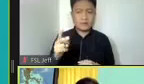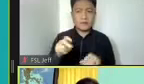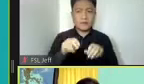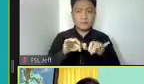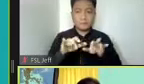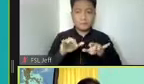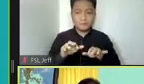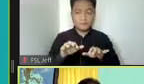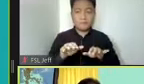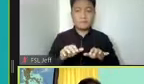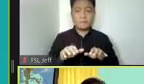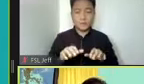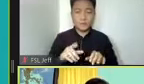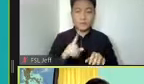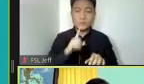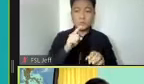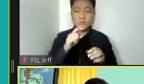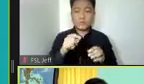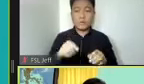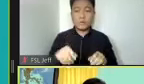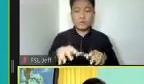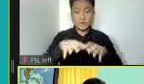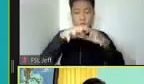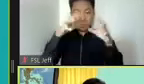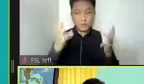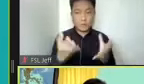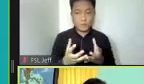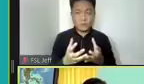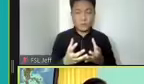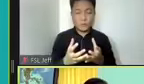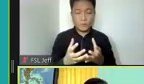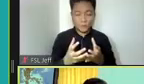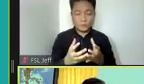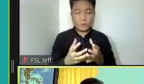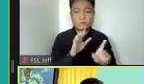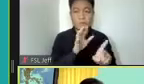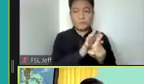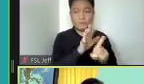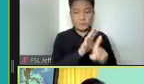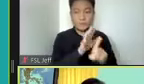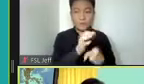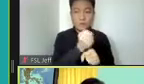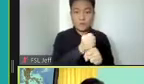Kew Royal Botanic Gardens in the United Kingdom state that